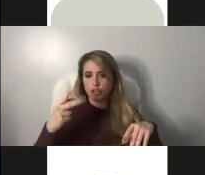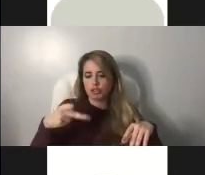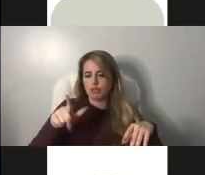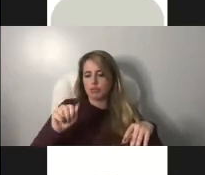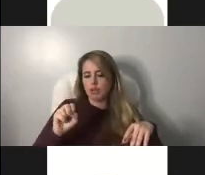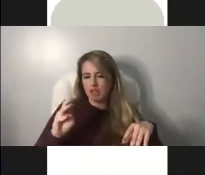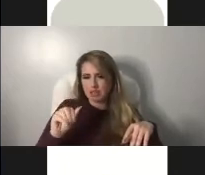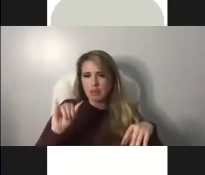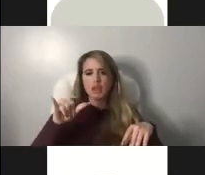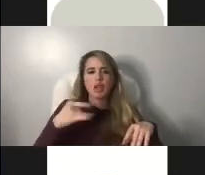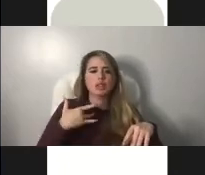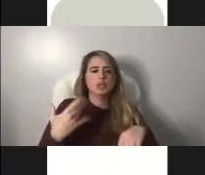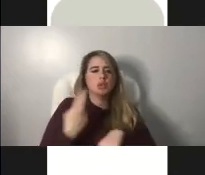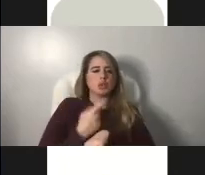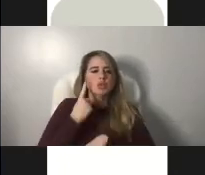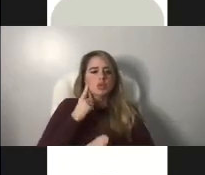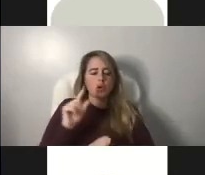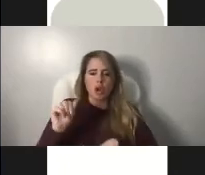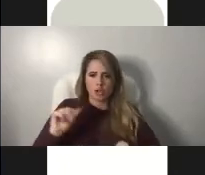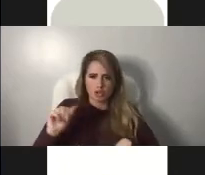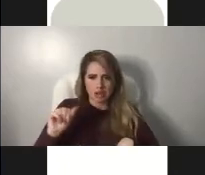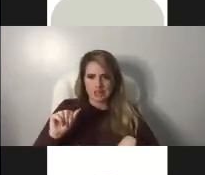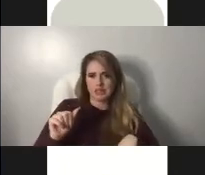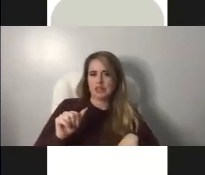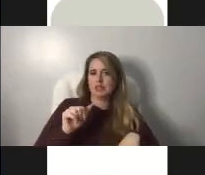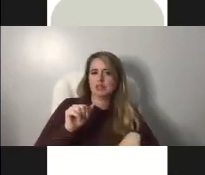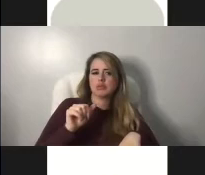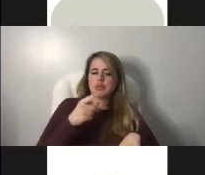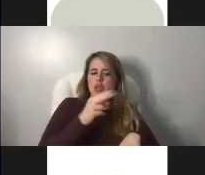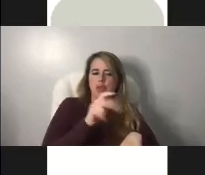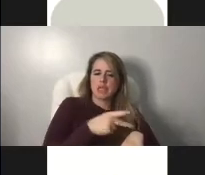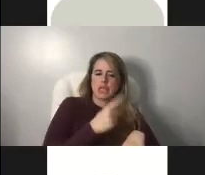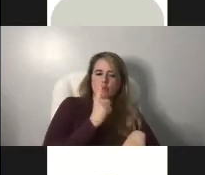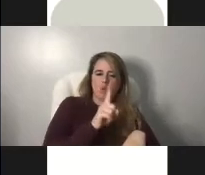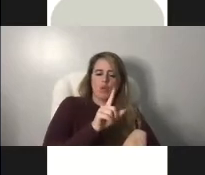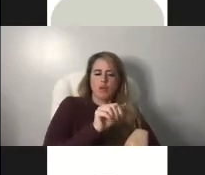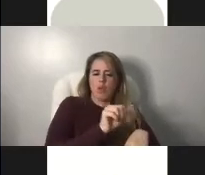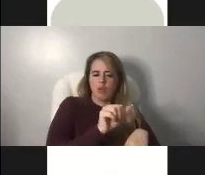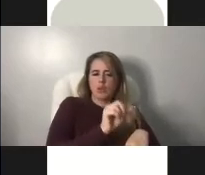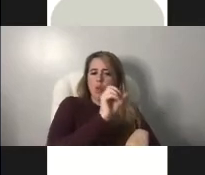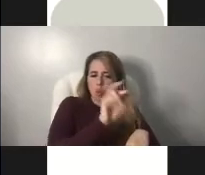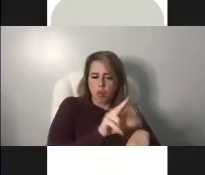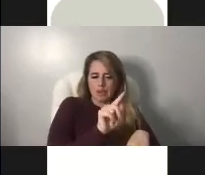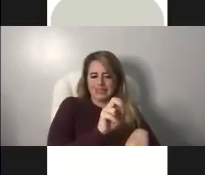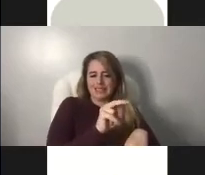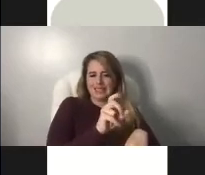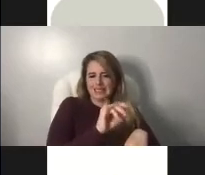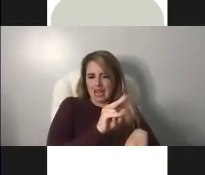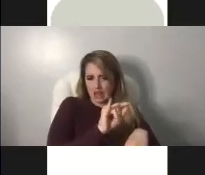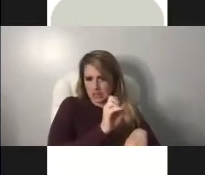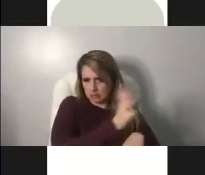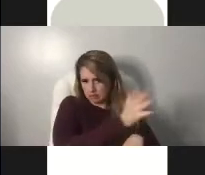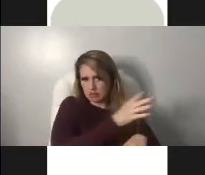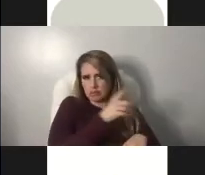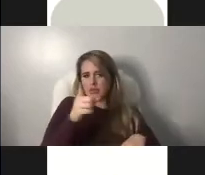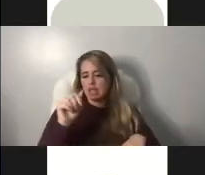generally used to treat arthritis rather than PRP, which can be used for arthritic conditions or tendinitis or other things as well.